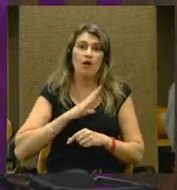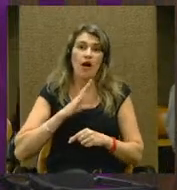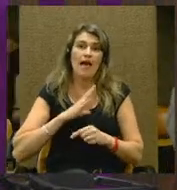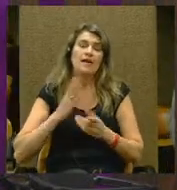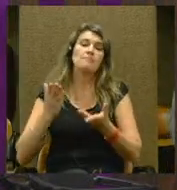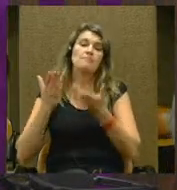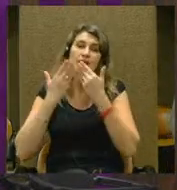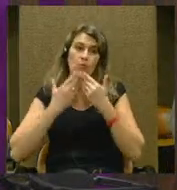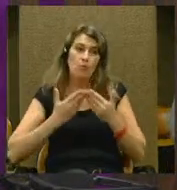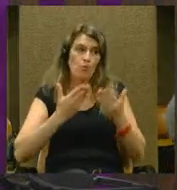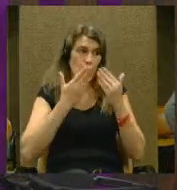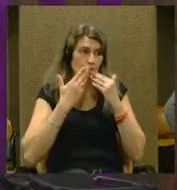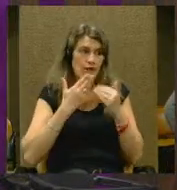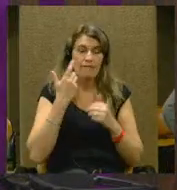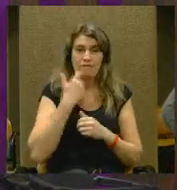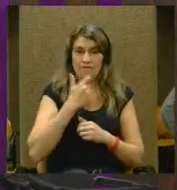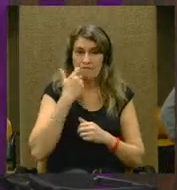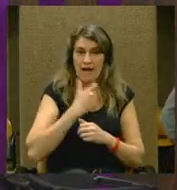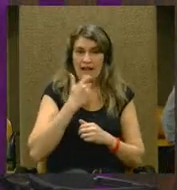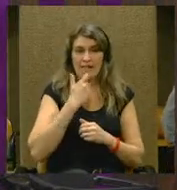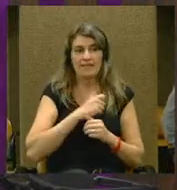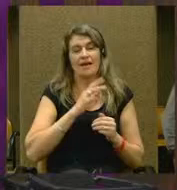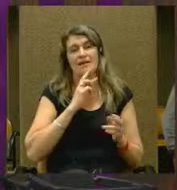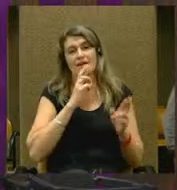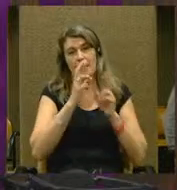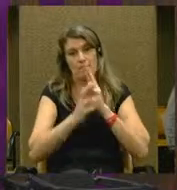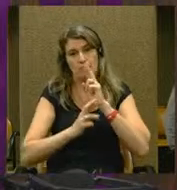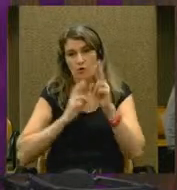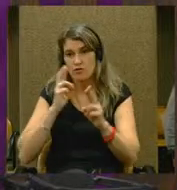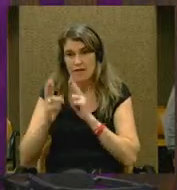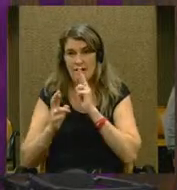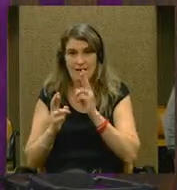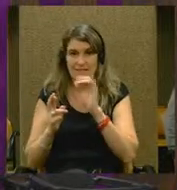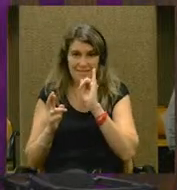Clearly there are many questions that remain pending.